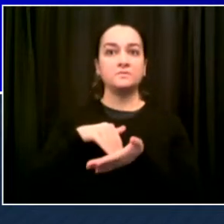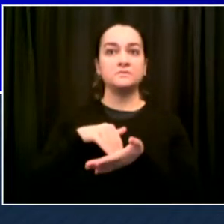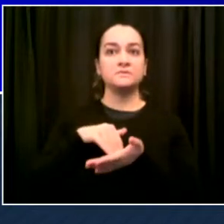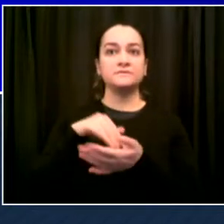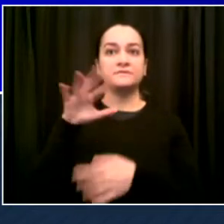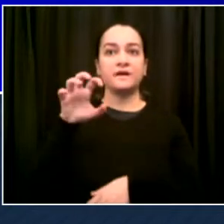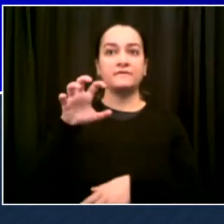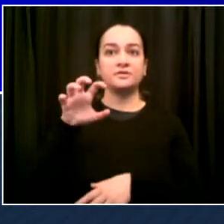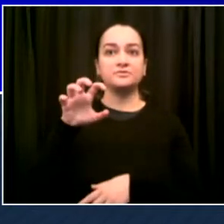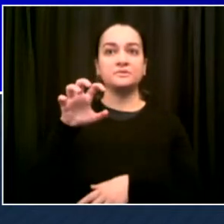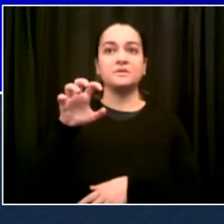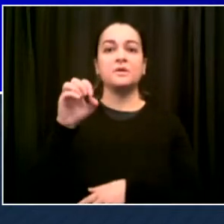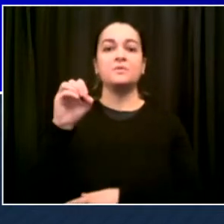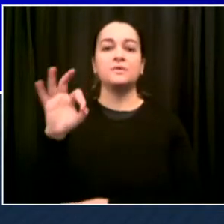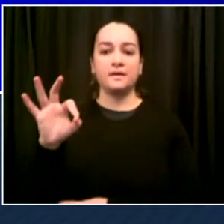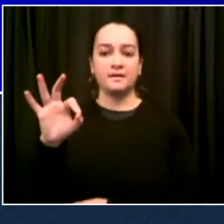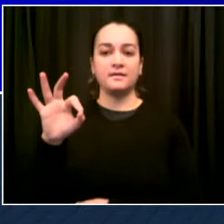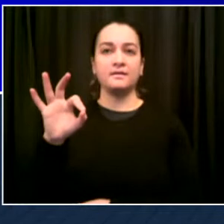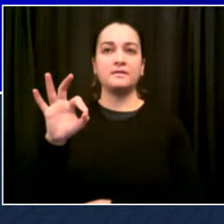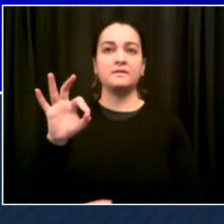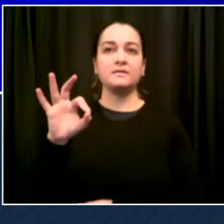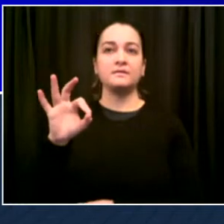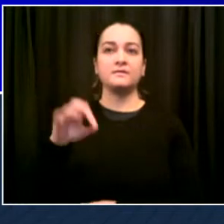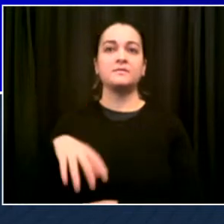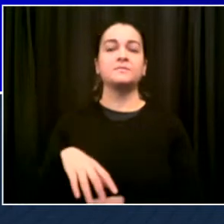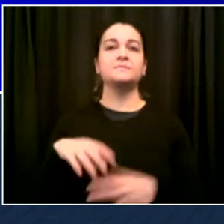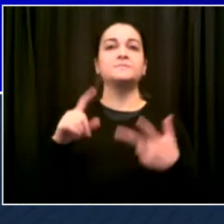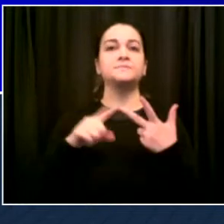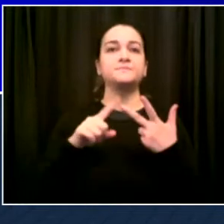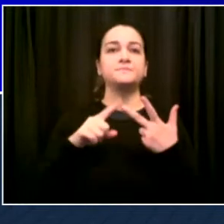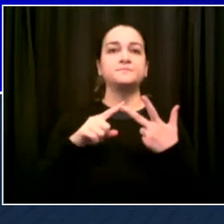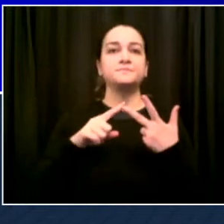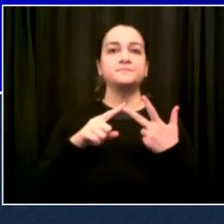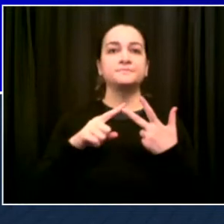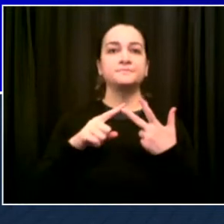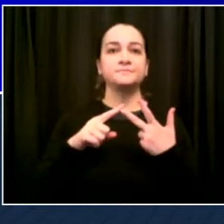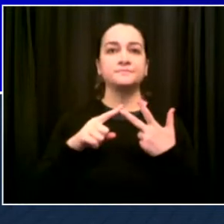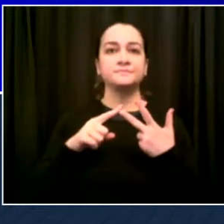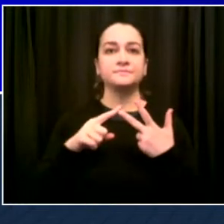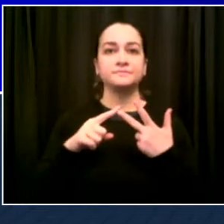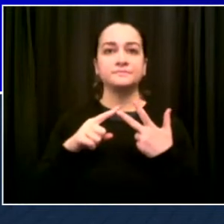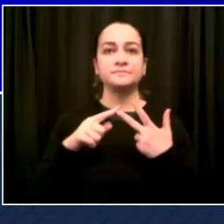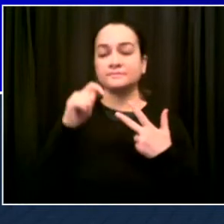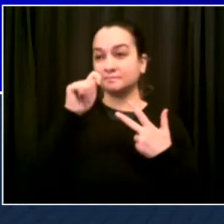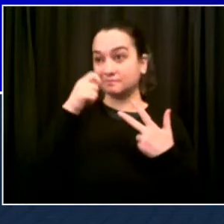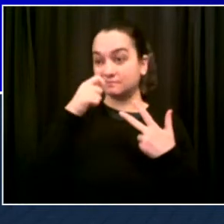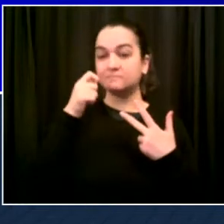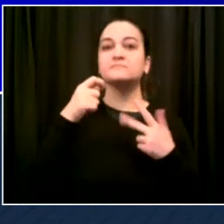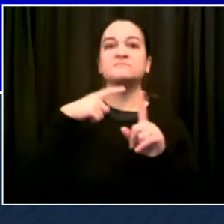And percentage of people testing positive citywide for COVID-19. Today's